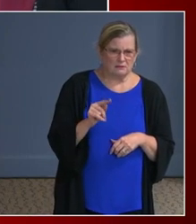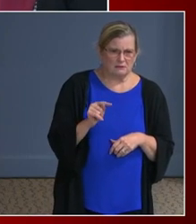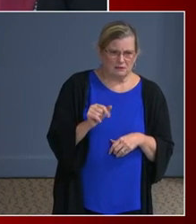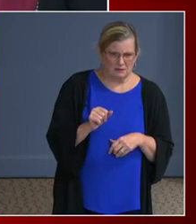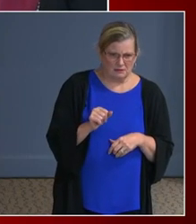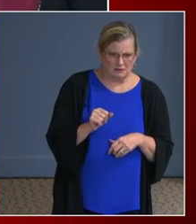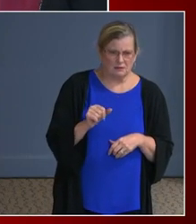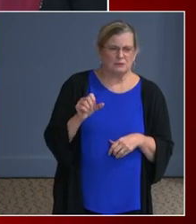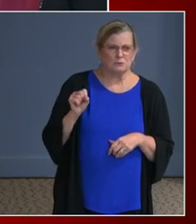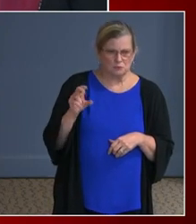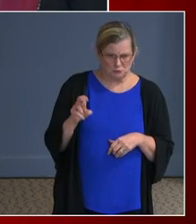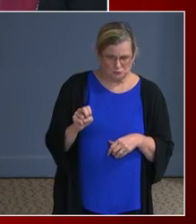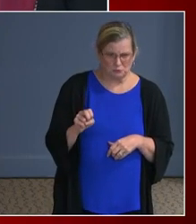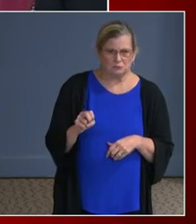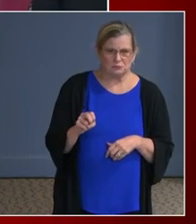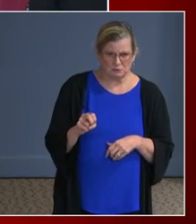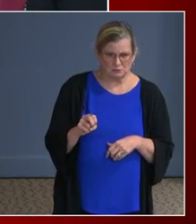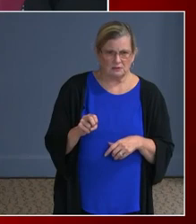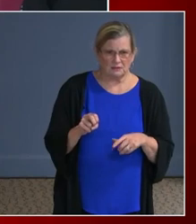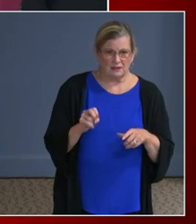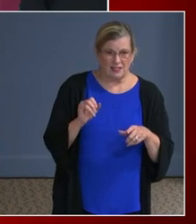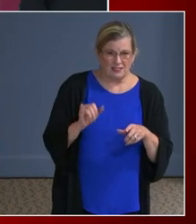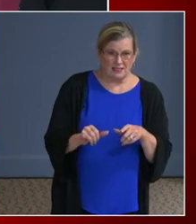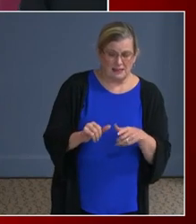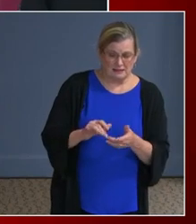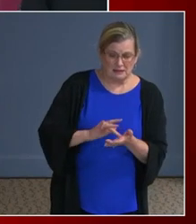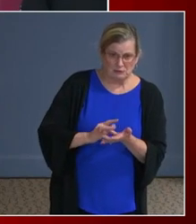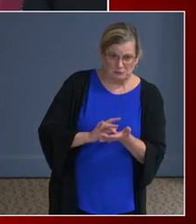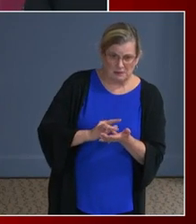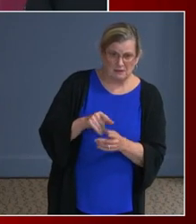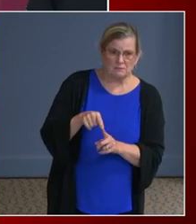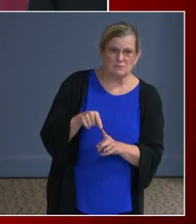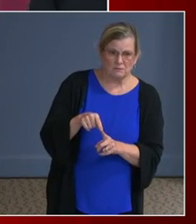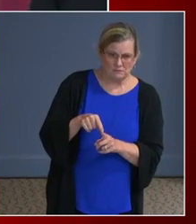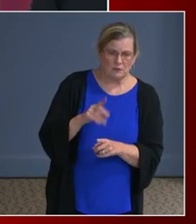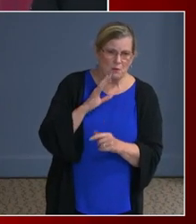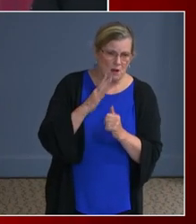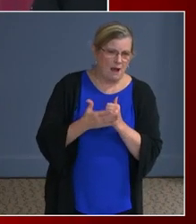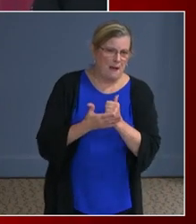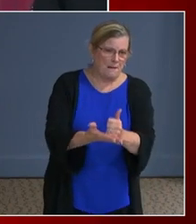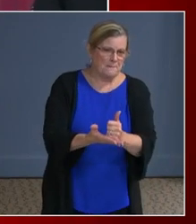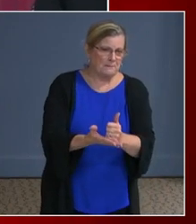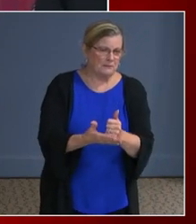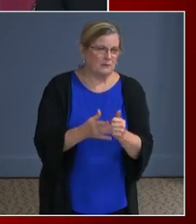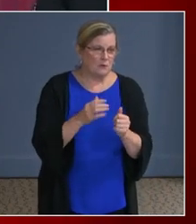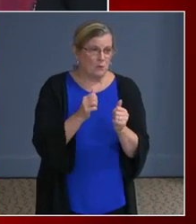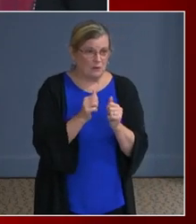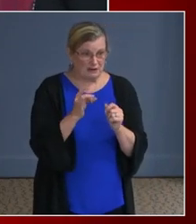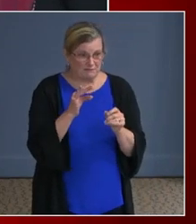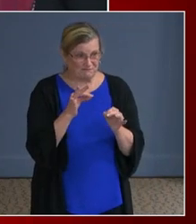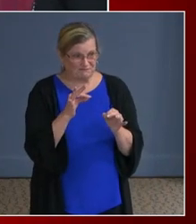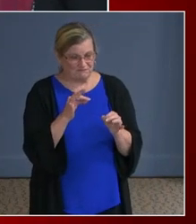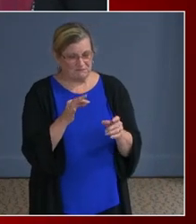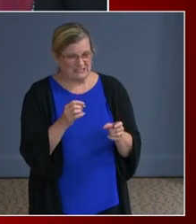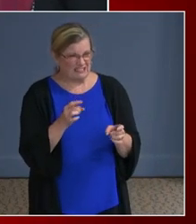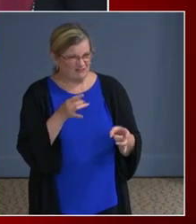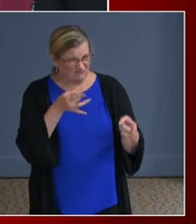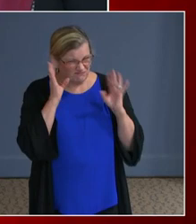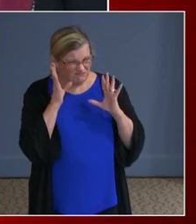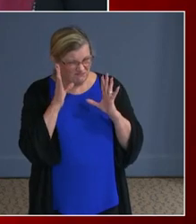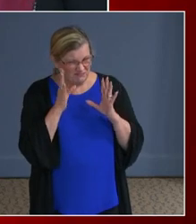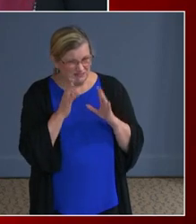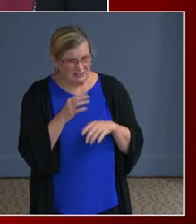of drugs that are on the market now, known to what we would say cure, for